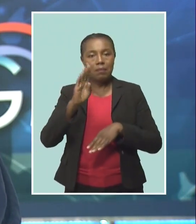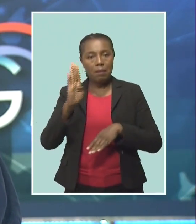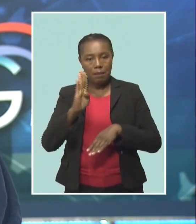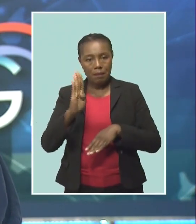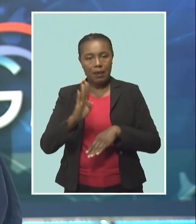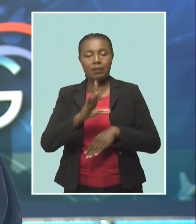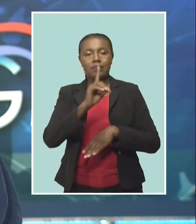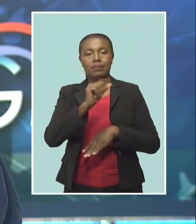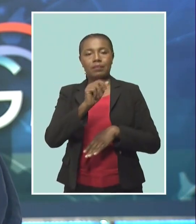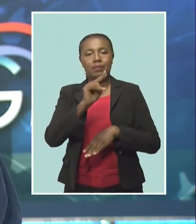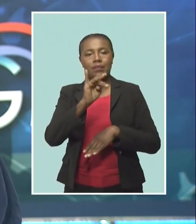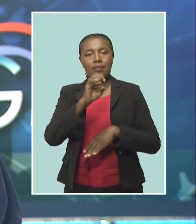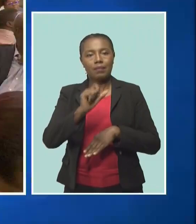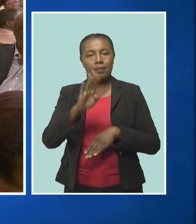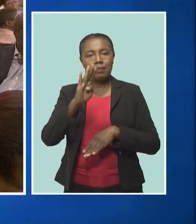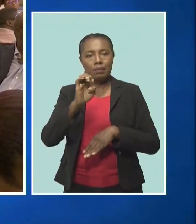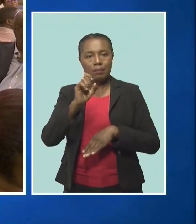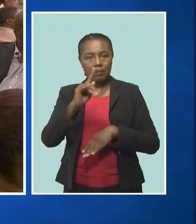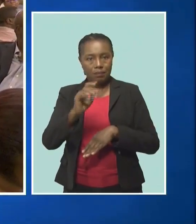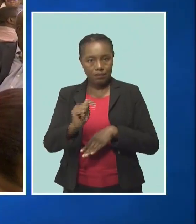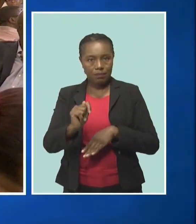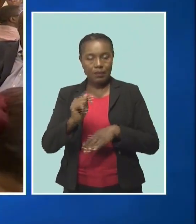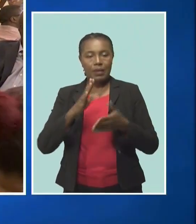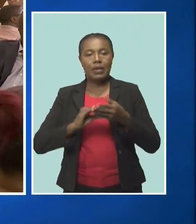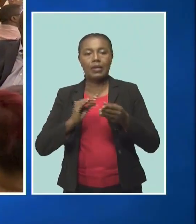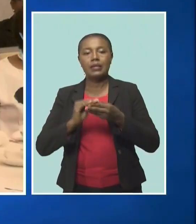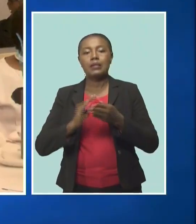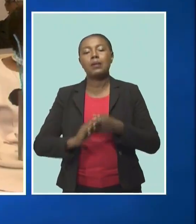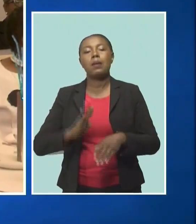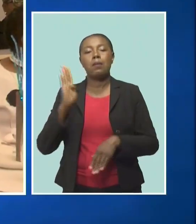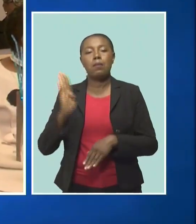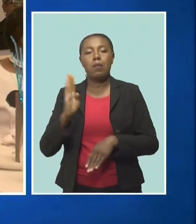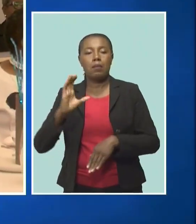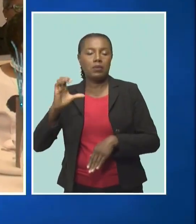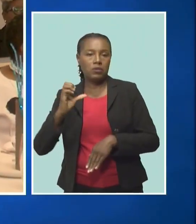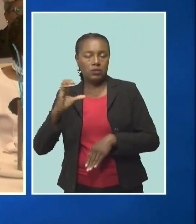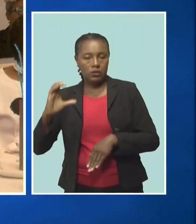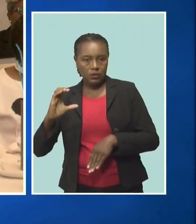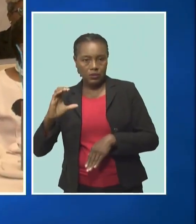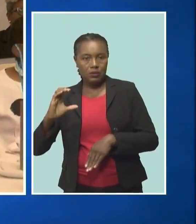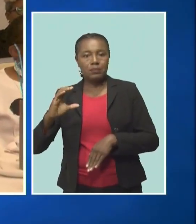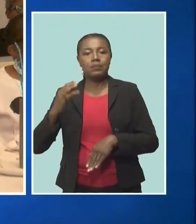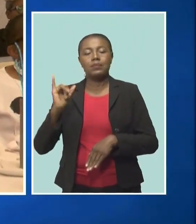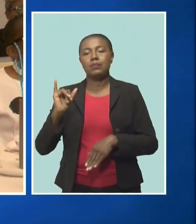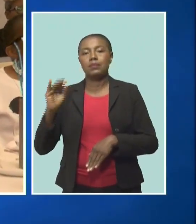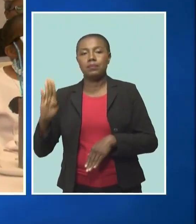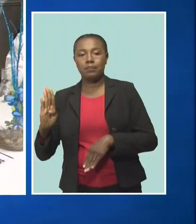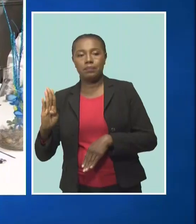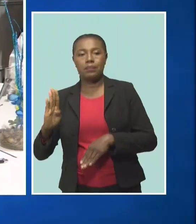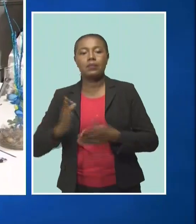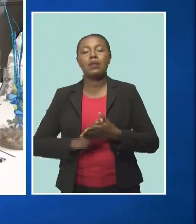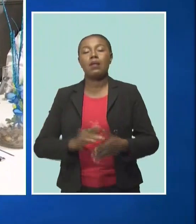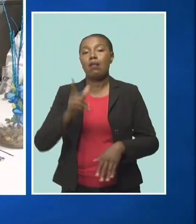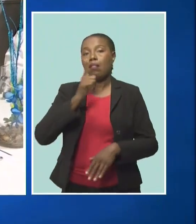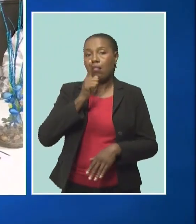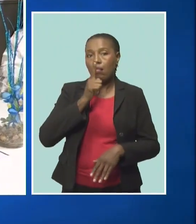Best, as he delivered the feature address at the Barbados Chamber of Commerce and Industry's business luncheon and panel discussion at the Hilton